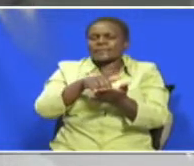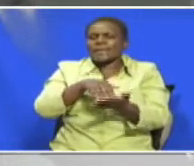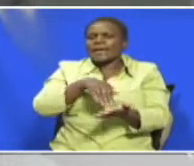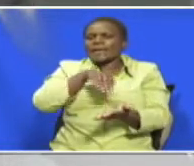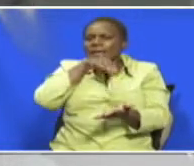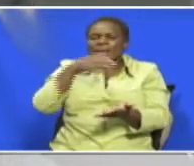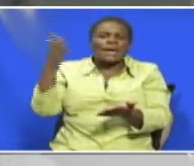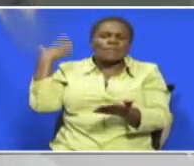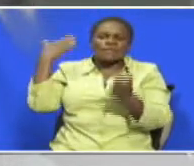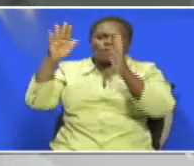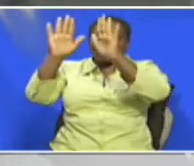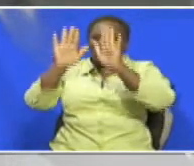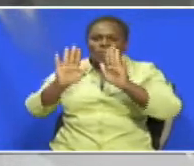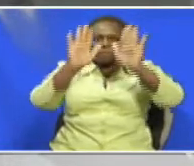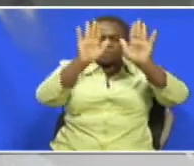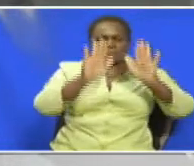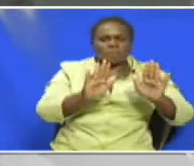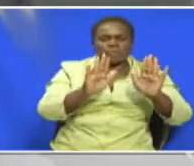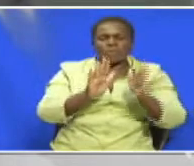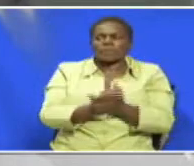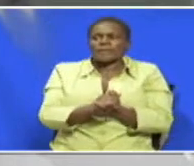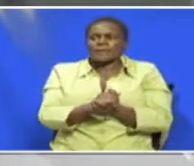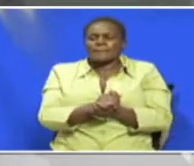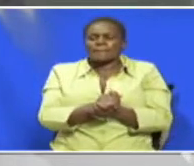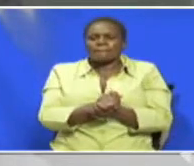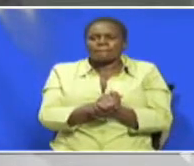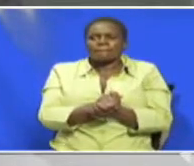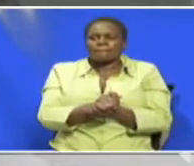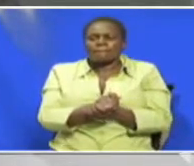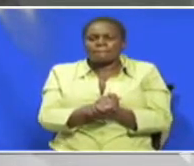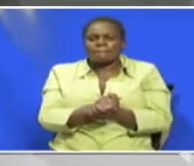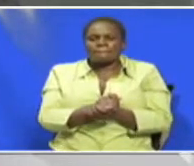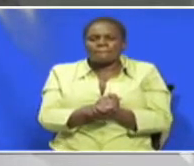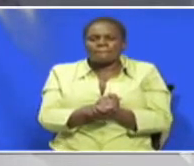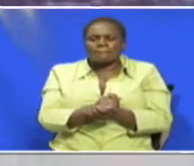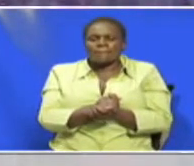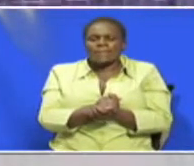presidential campaigns and give their perspectives on his fifth stub.